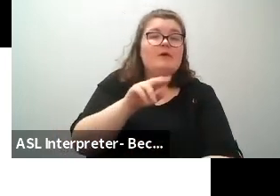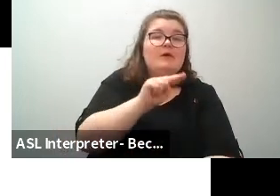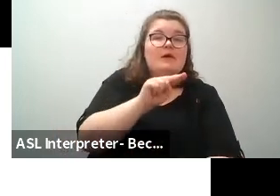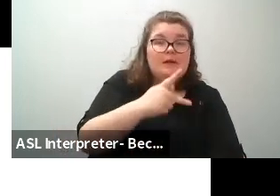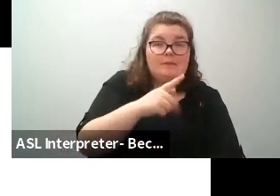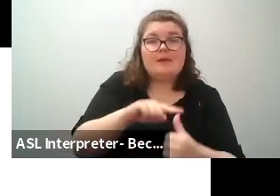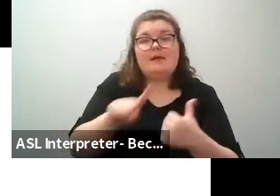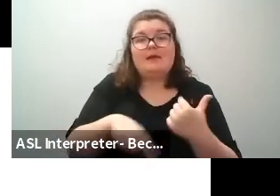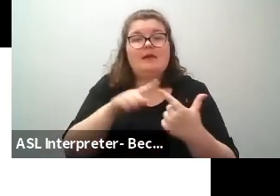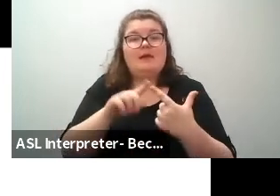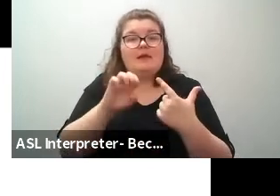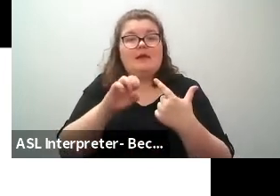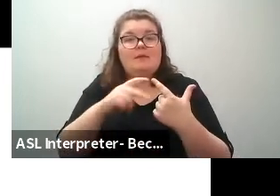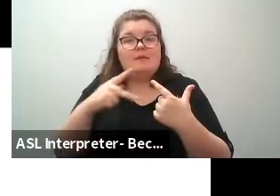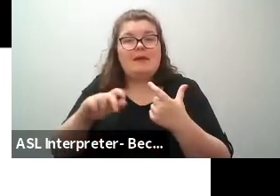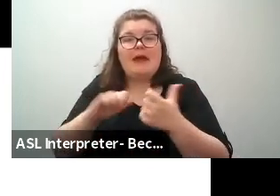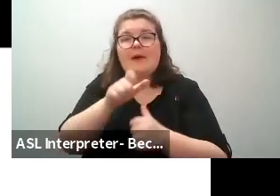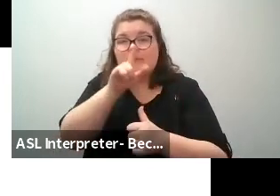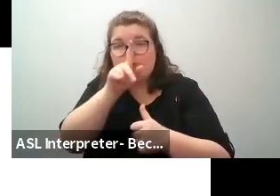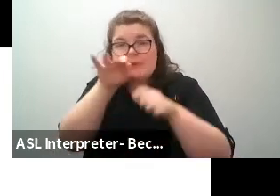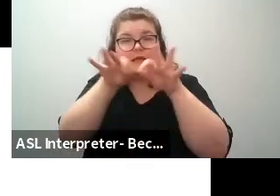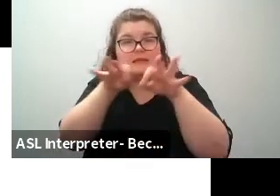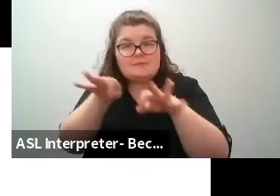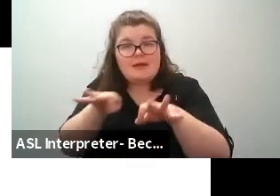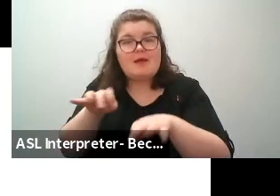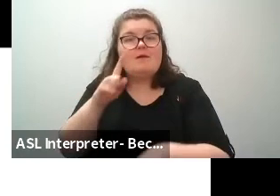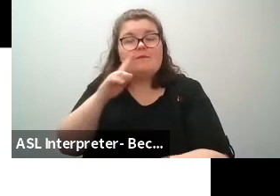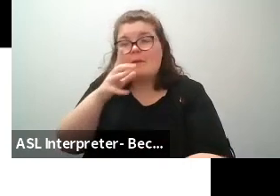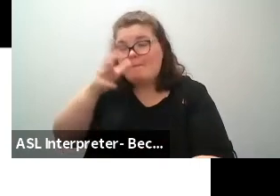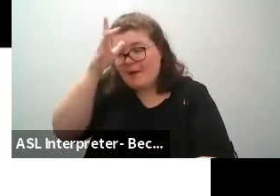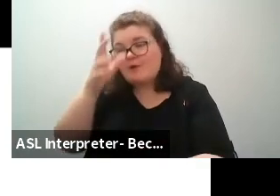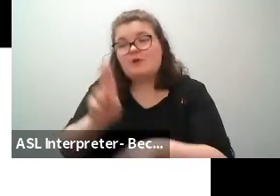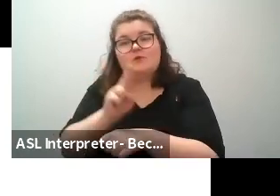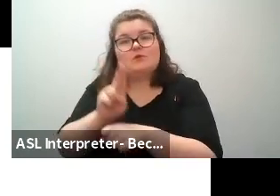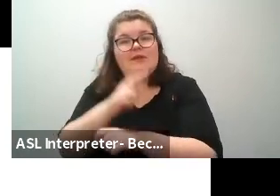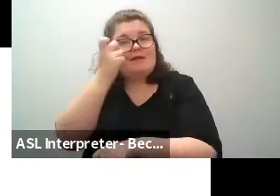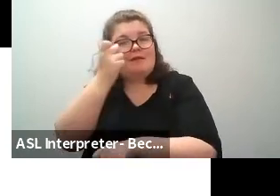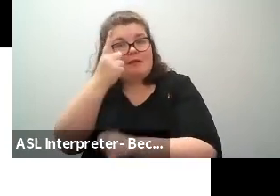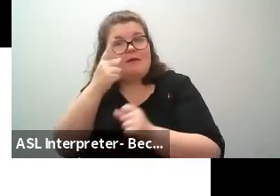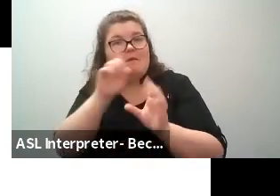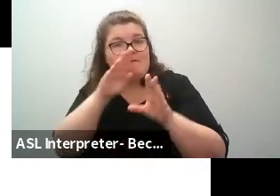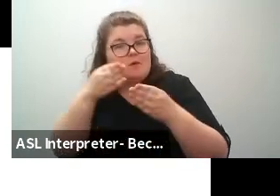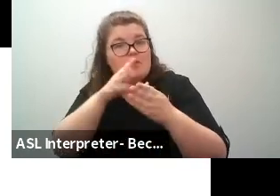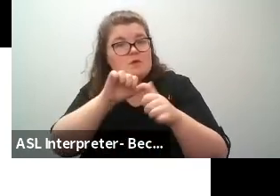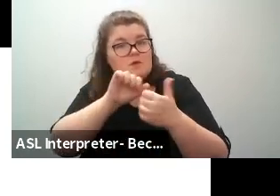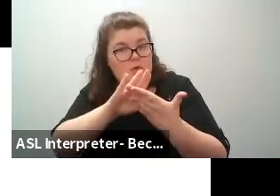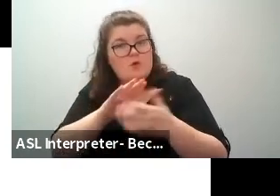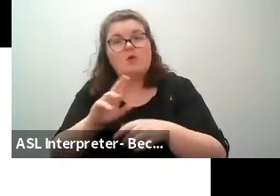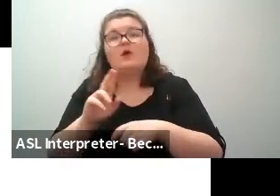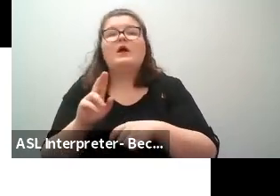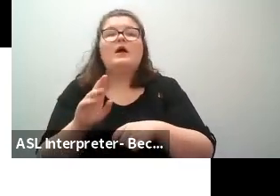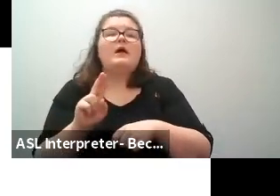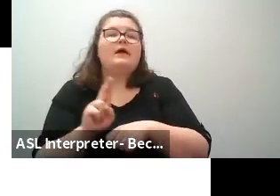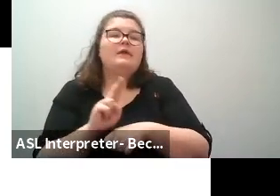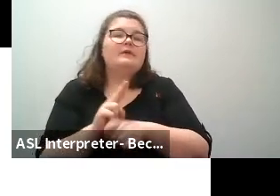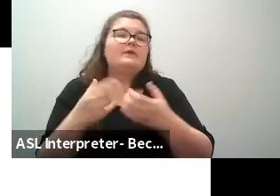about how to speak verbally to families using a literacy-focused approach. Specifically, we discussed and using open-ended